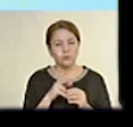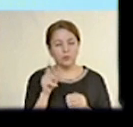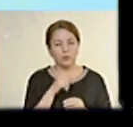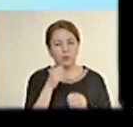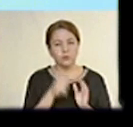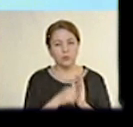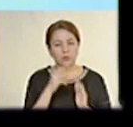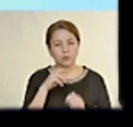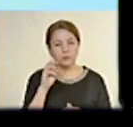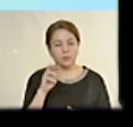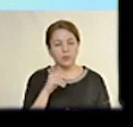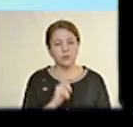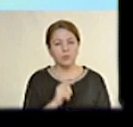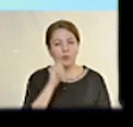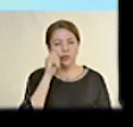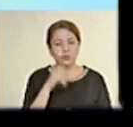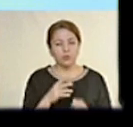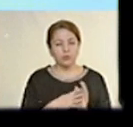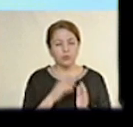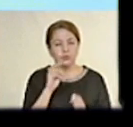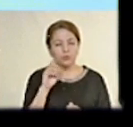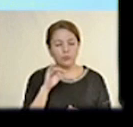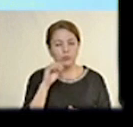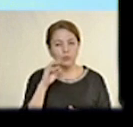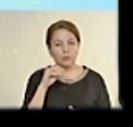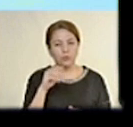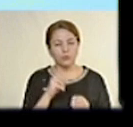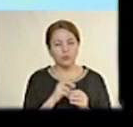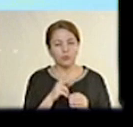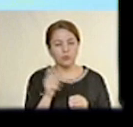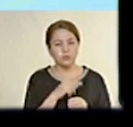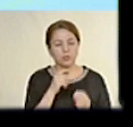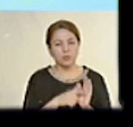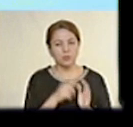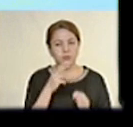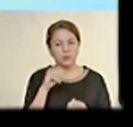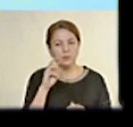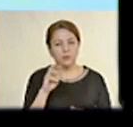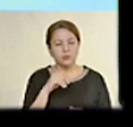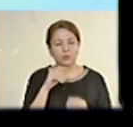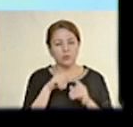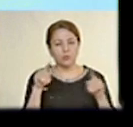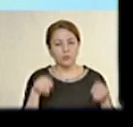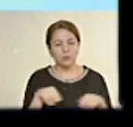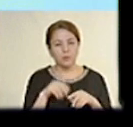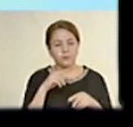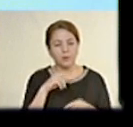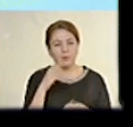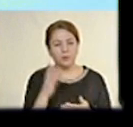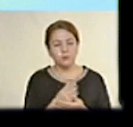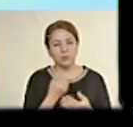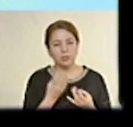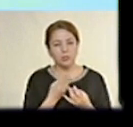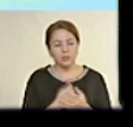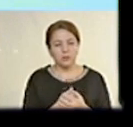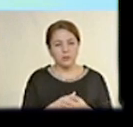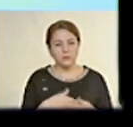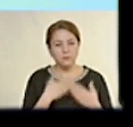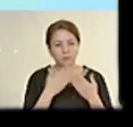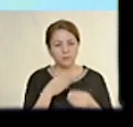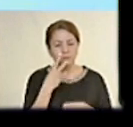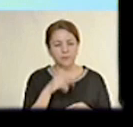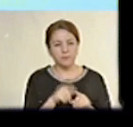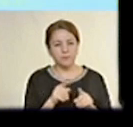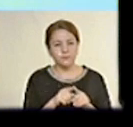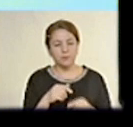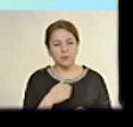desimetr, bo'yi esa 9.13 dan 7 desimetr. To'g'ri to'rt burchakning perimetrini toping. Mana ko'rib